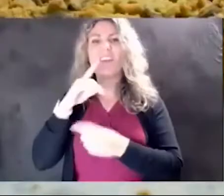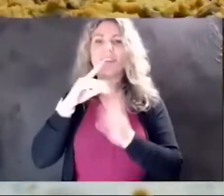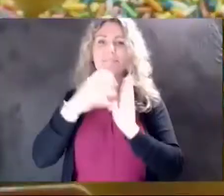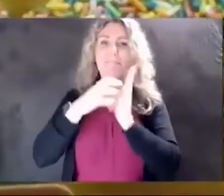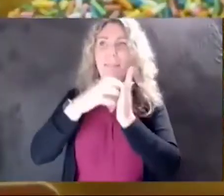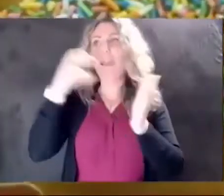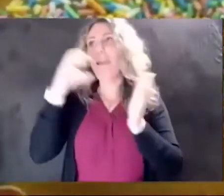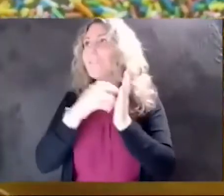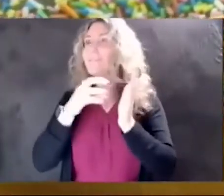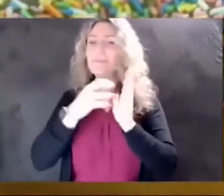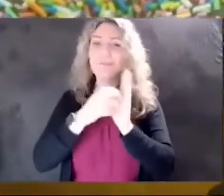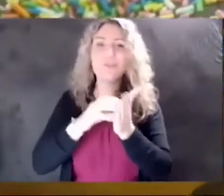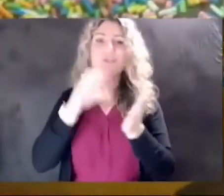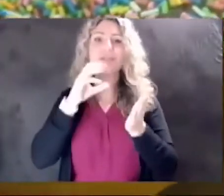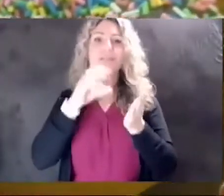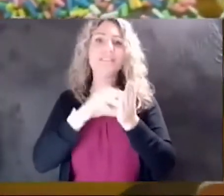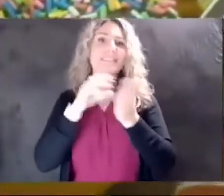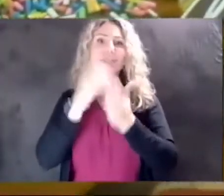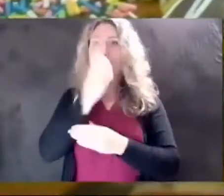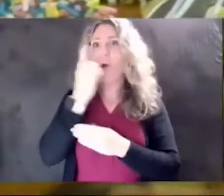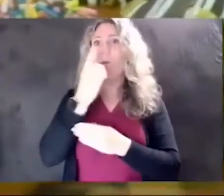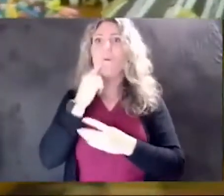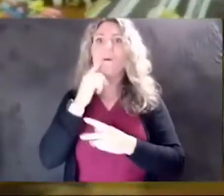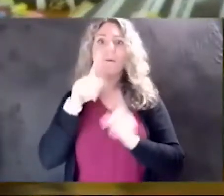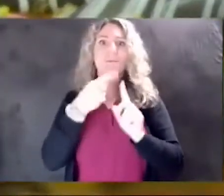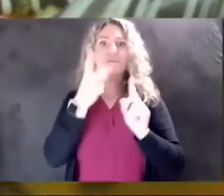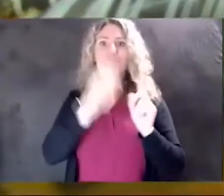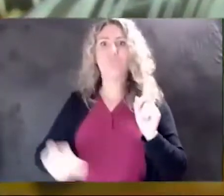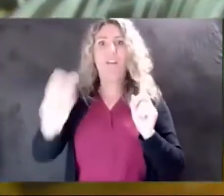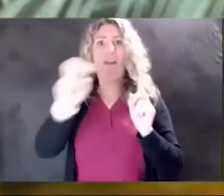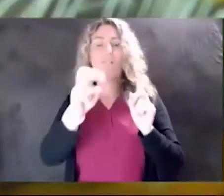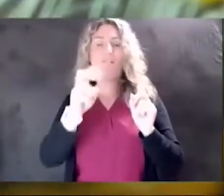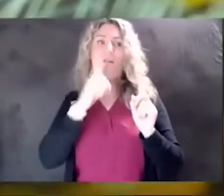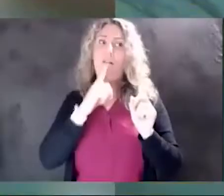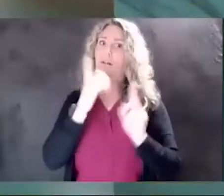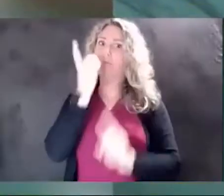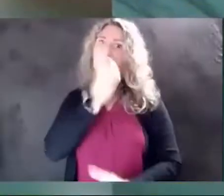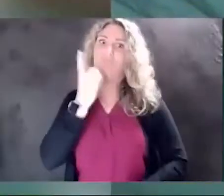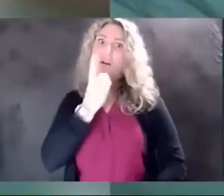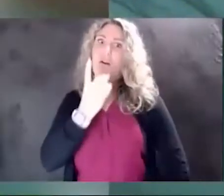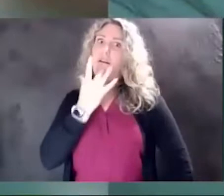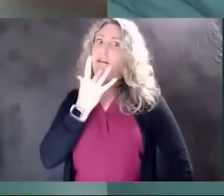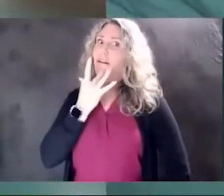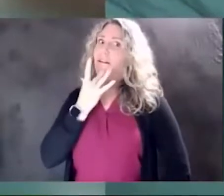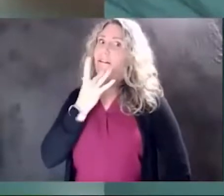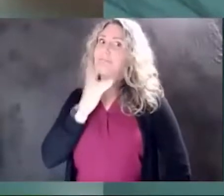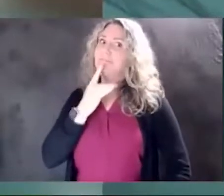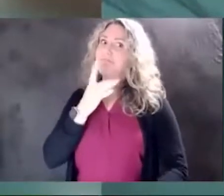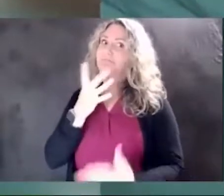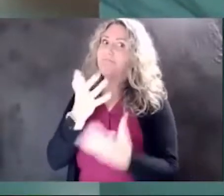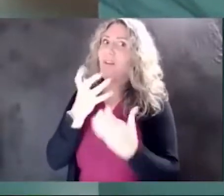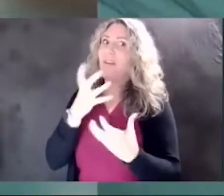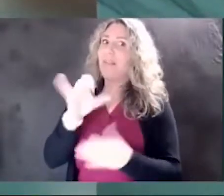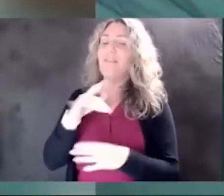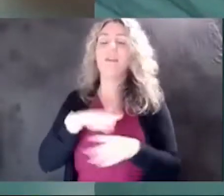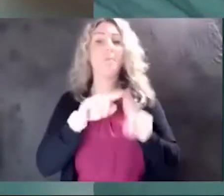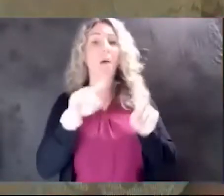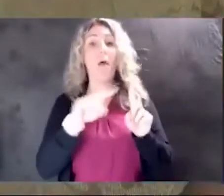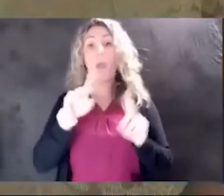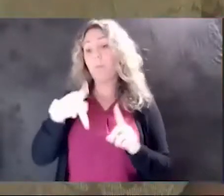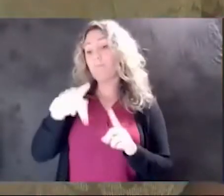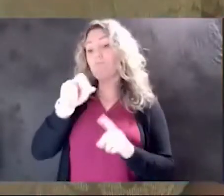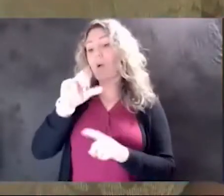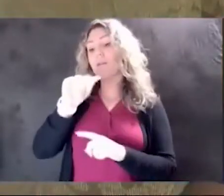cookies and donuts. When I would travel, donuts would be my go-to. But a prostate cancer diagnosis changed all